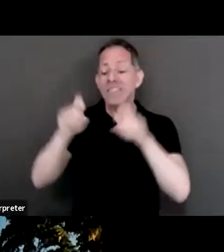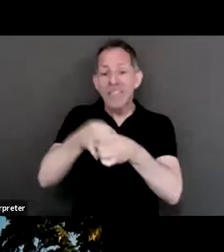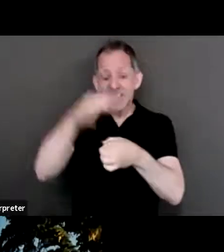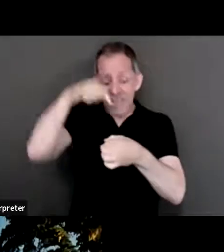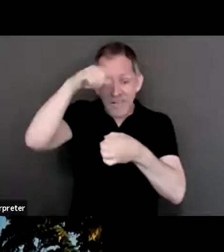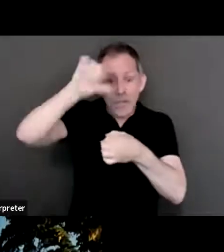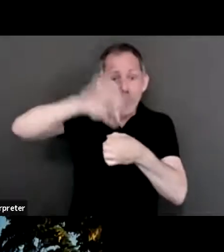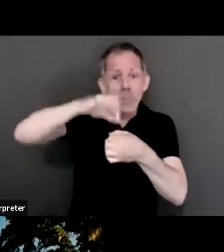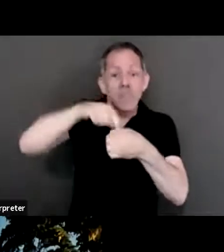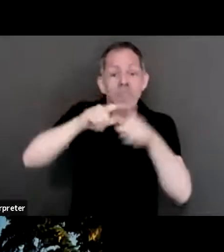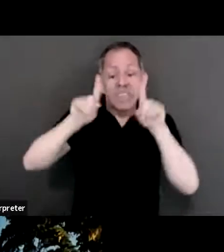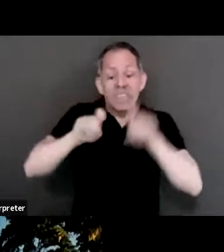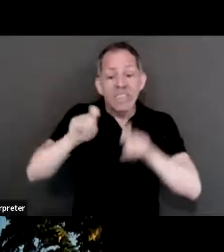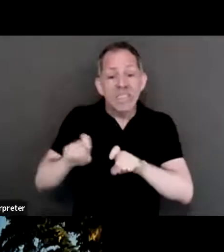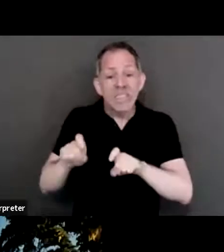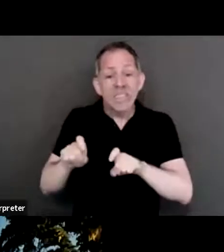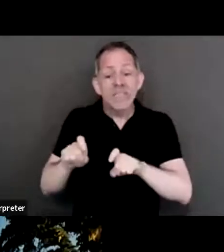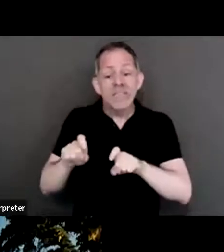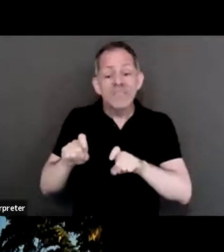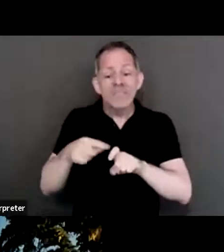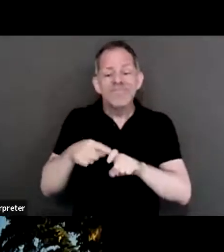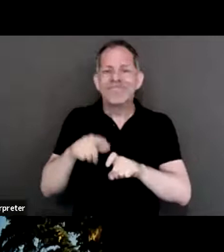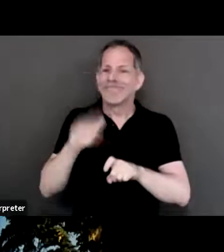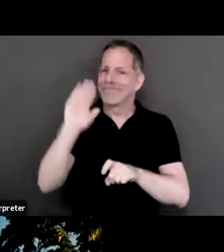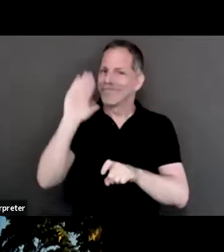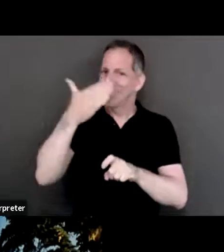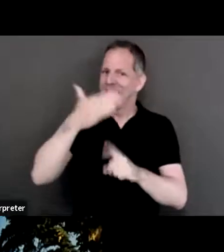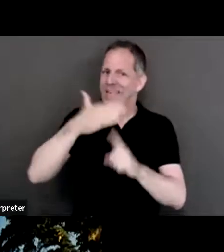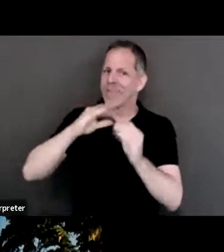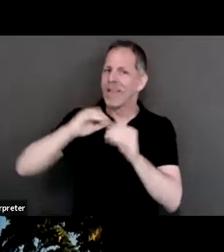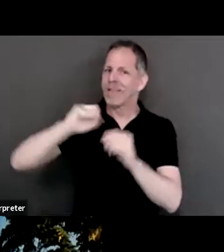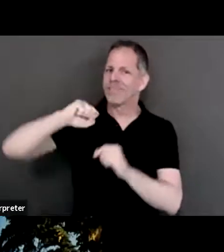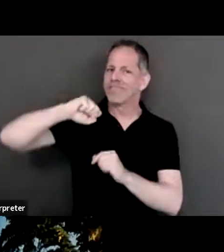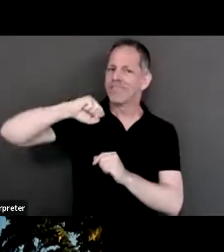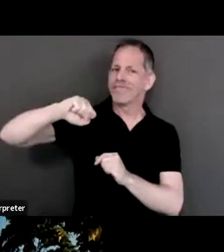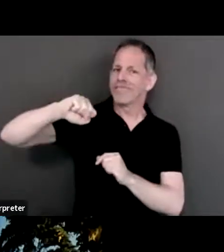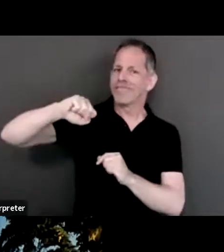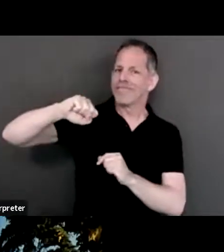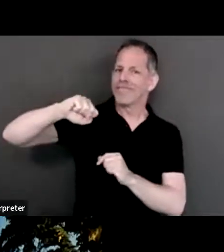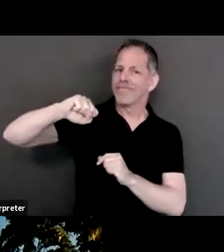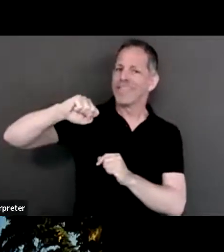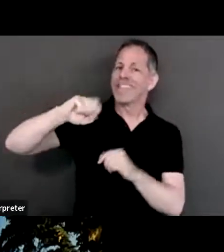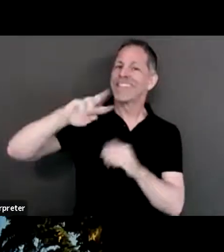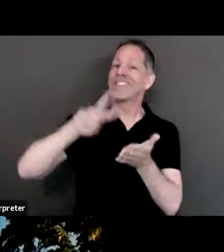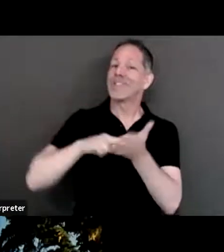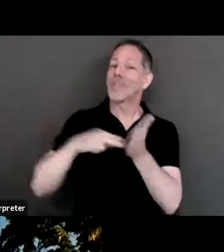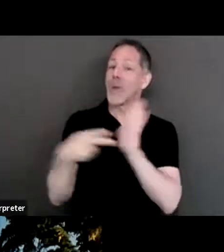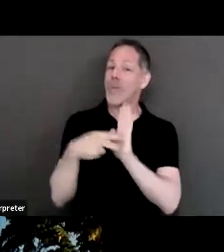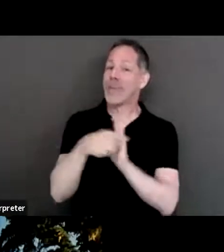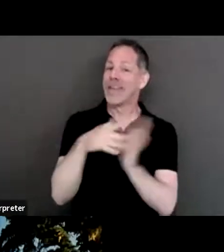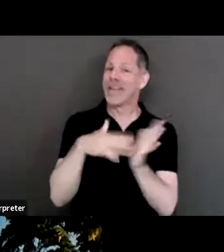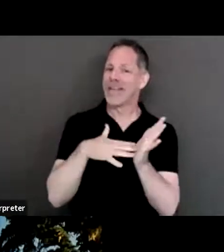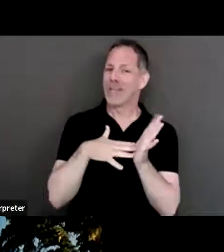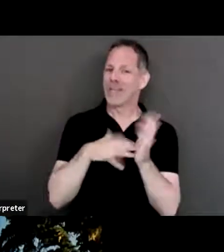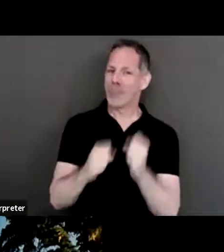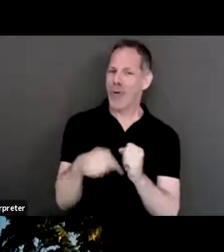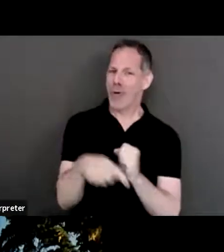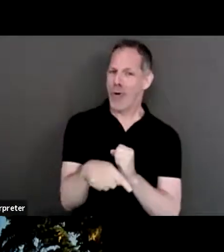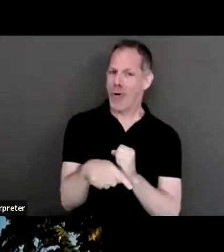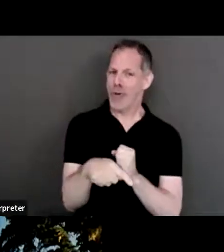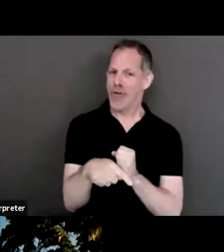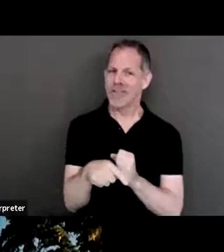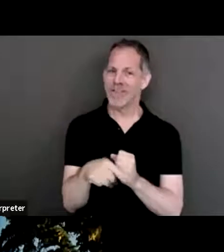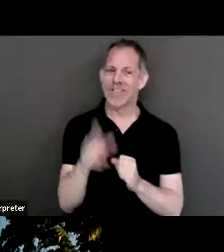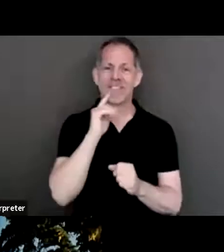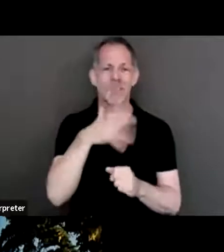strains. So we haven't yet seen that play out in communities, but it's certainly